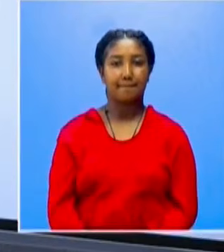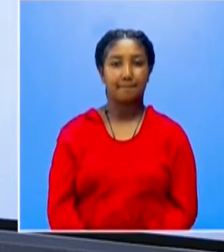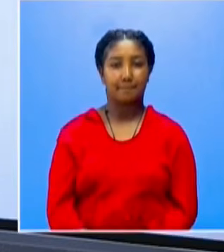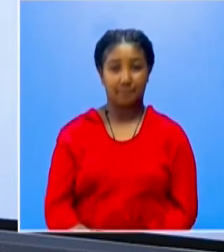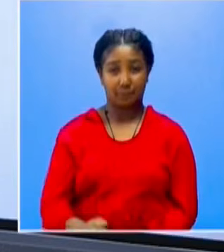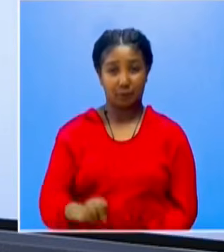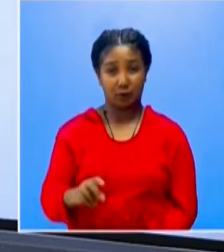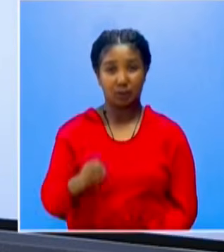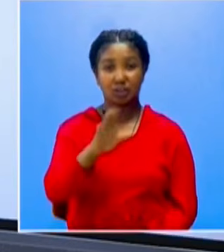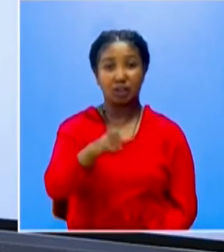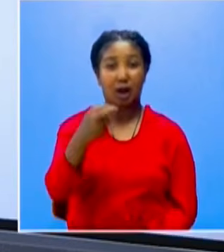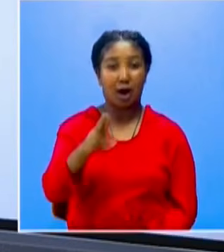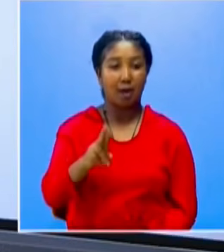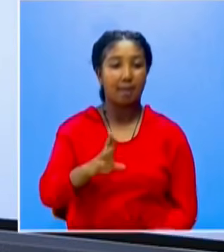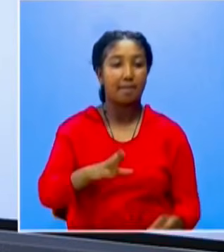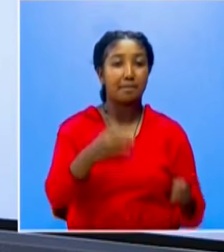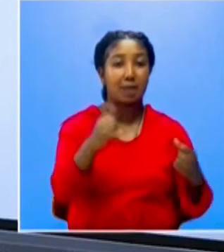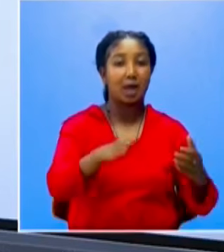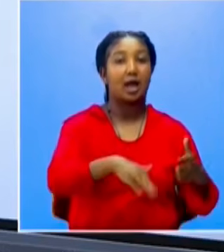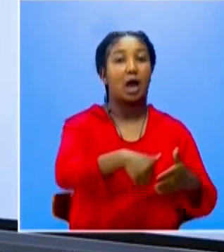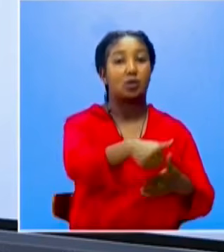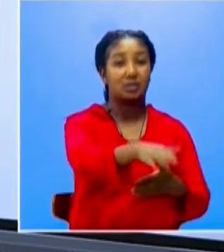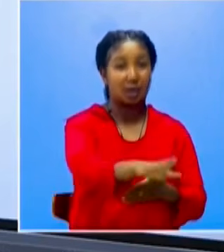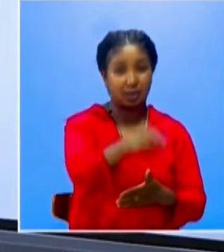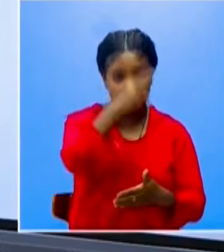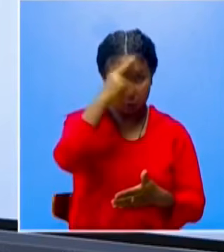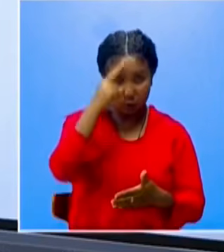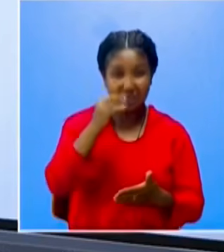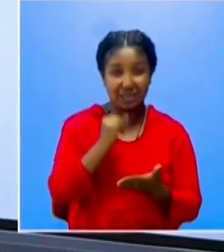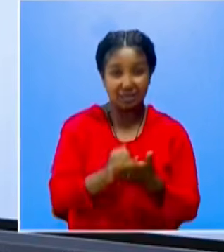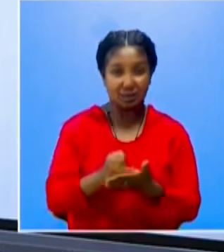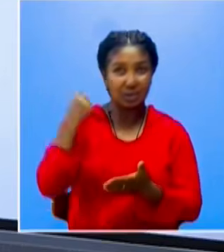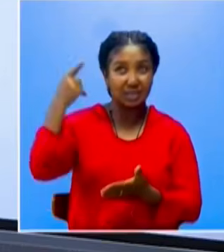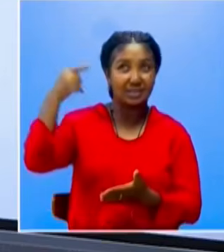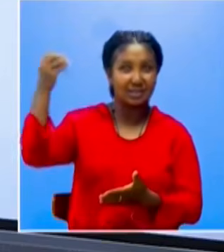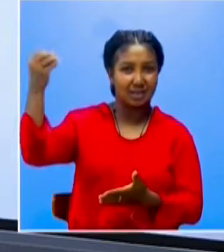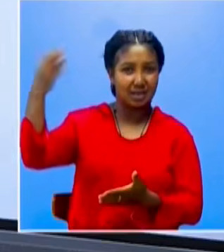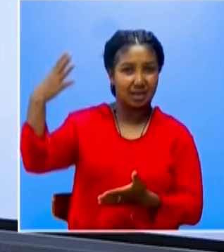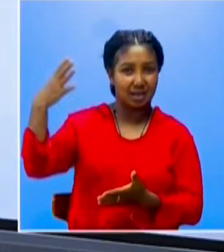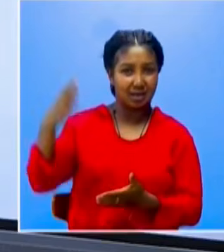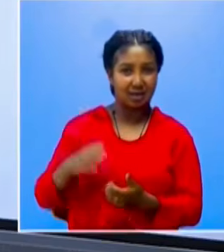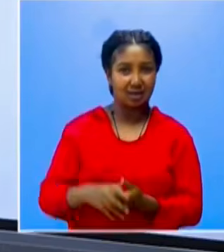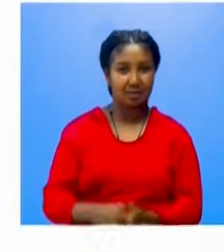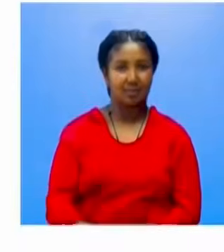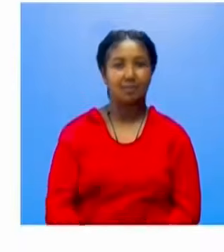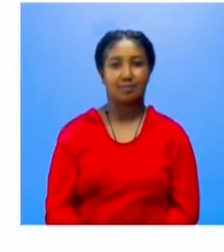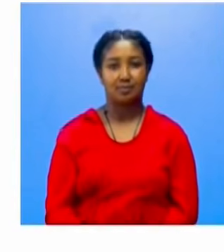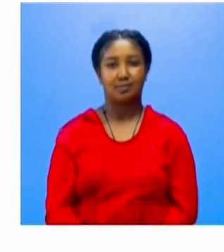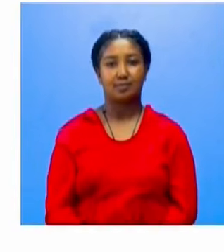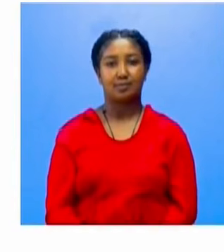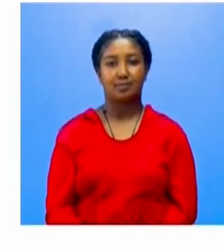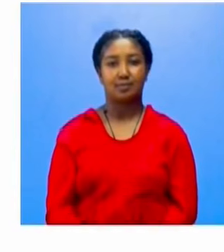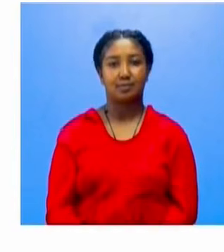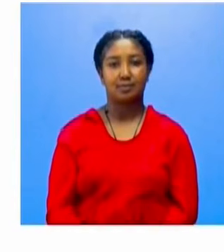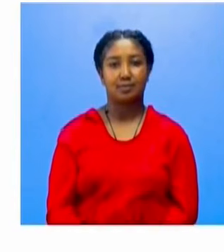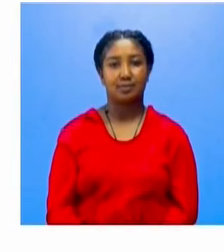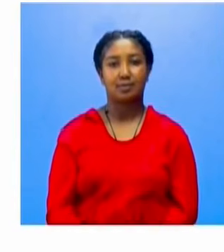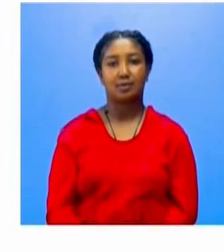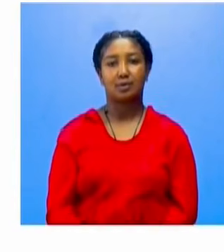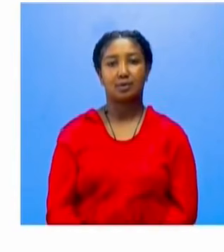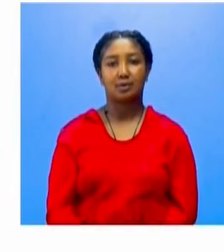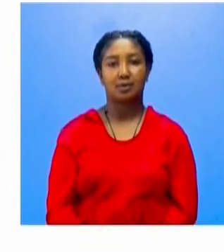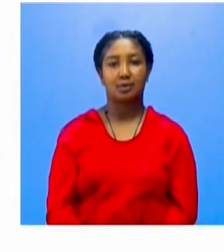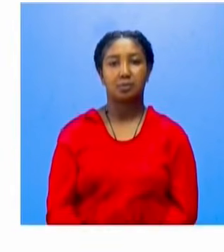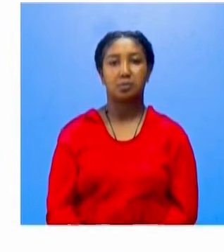Okay? Children are playing outside because it is sunny. Okay. Come up with the